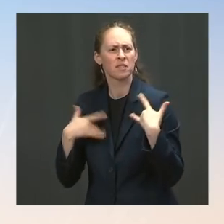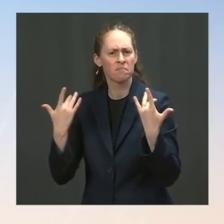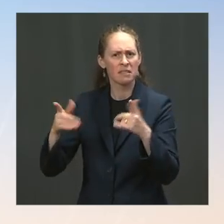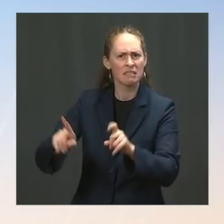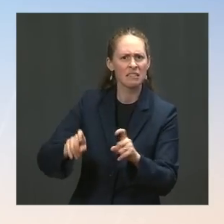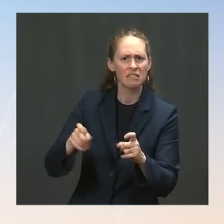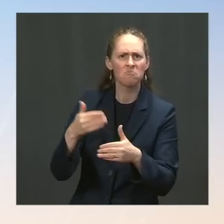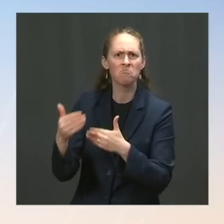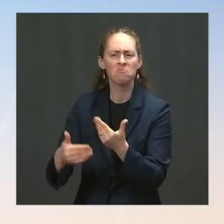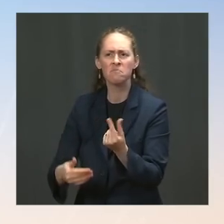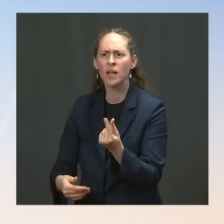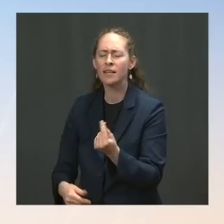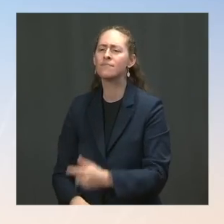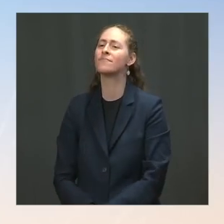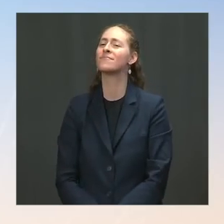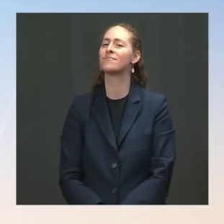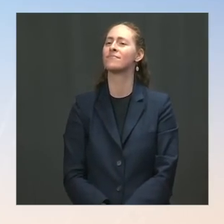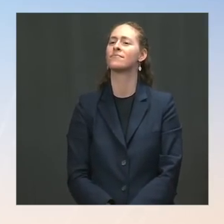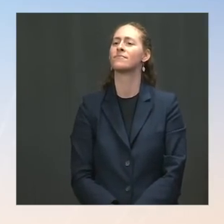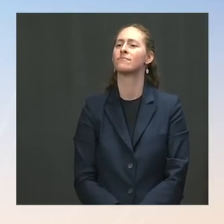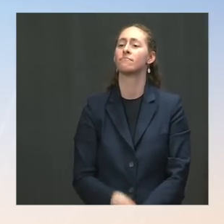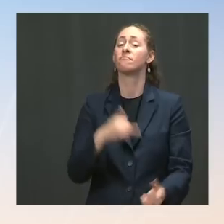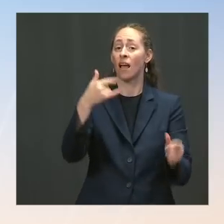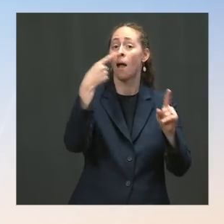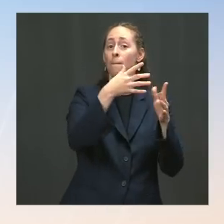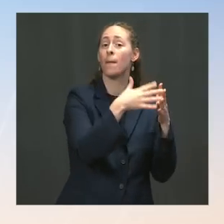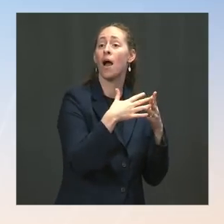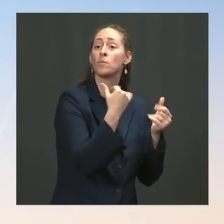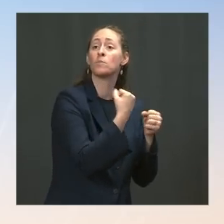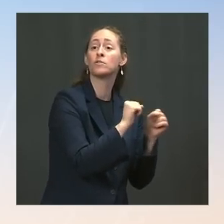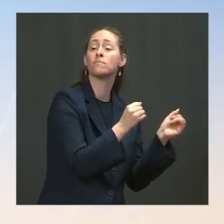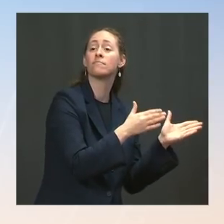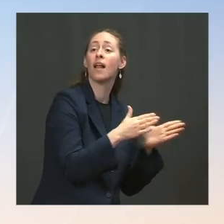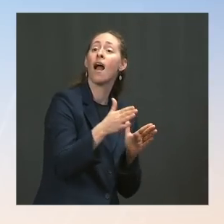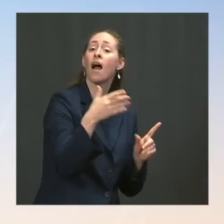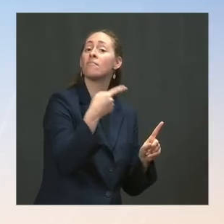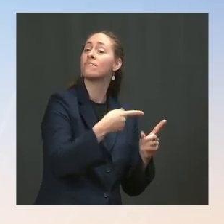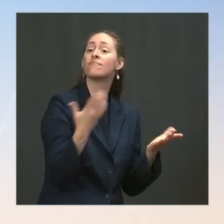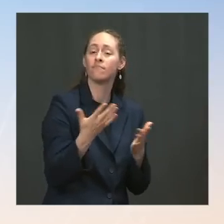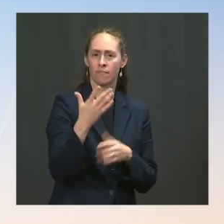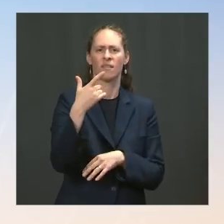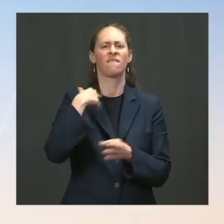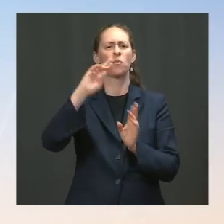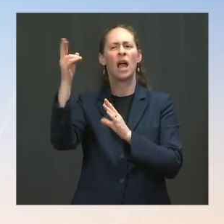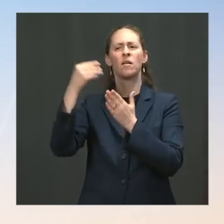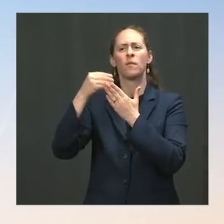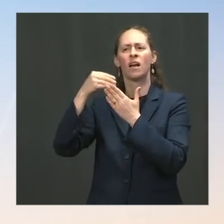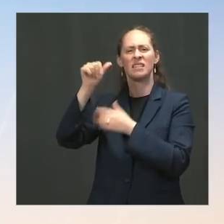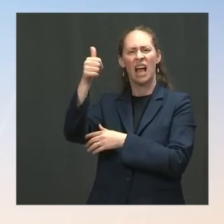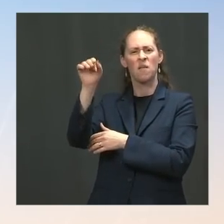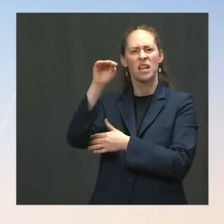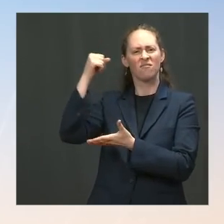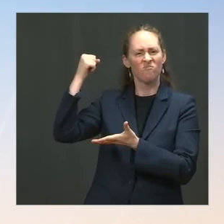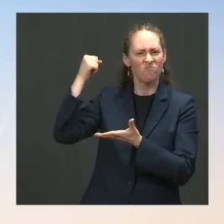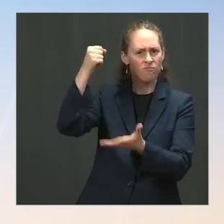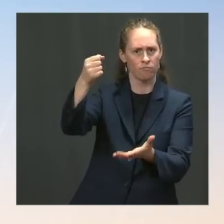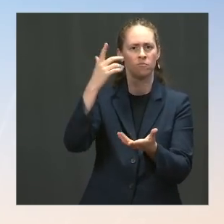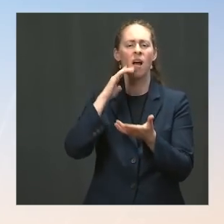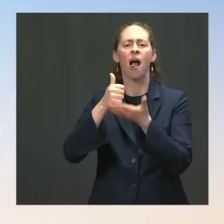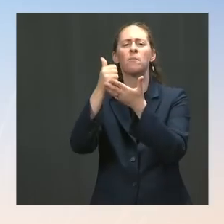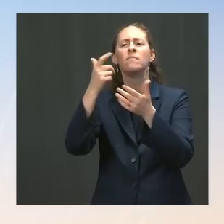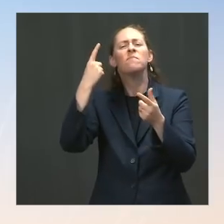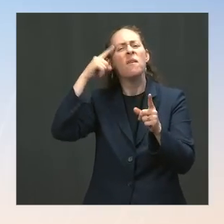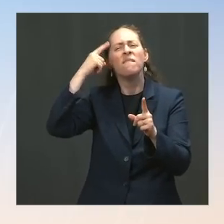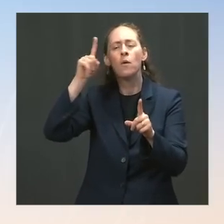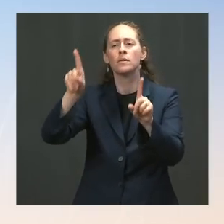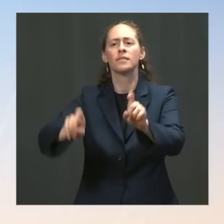American Rescue Plan provides $10 billion in testing. So the tools are there. Access to testing is much better. We were reopening schools last year. I